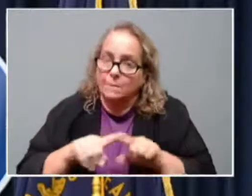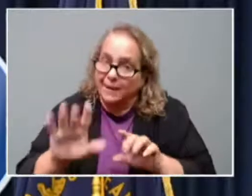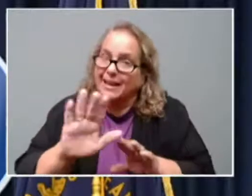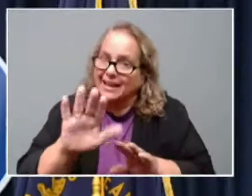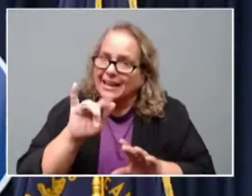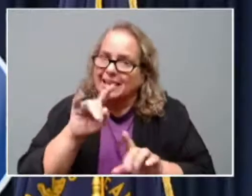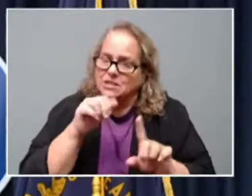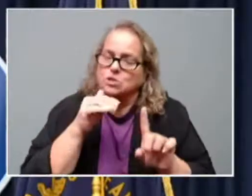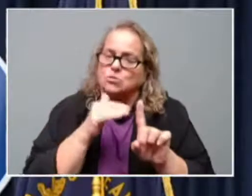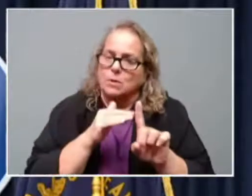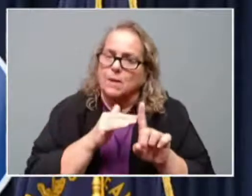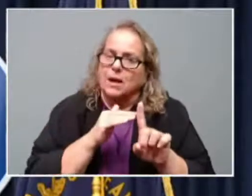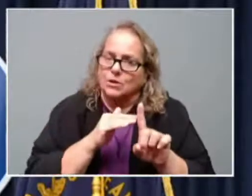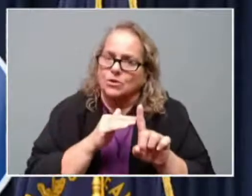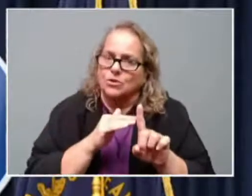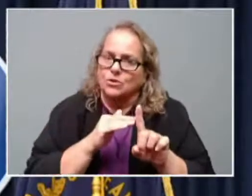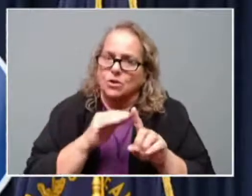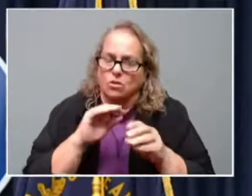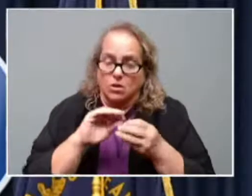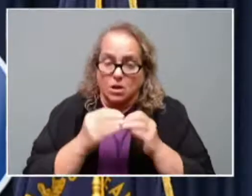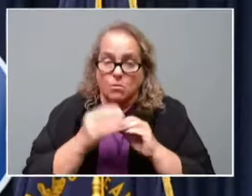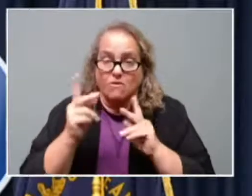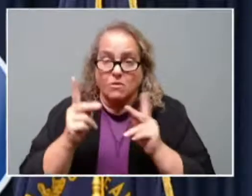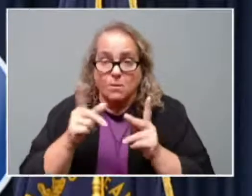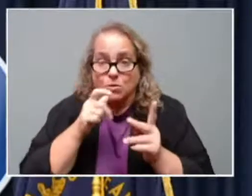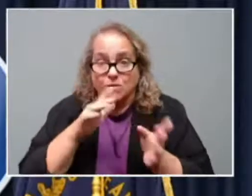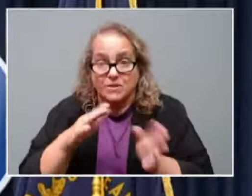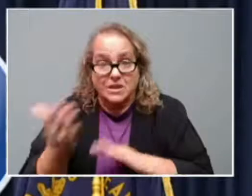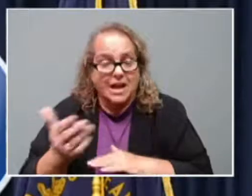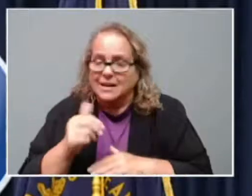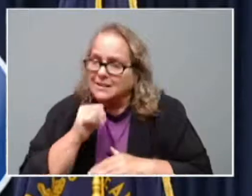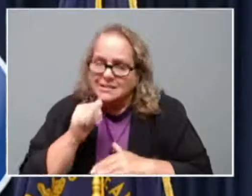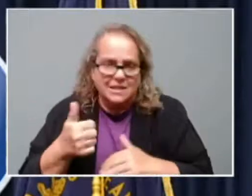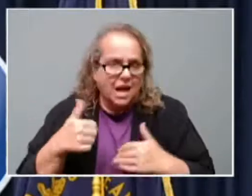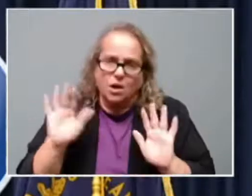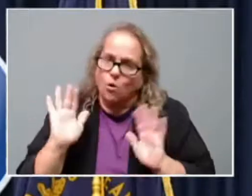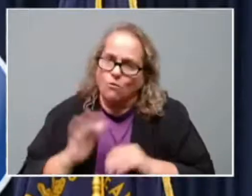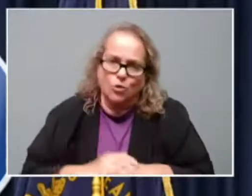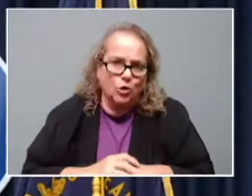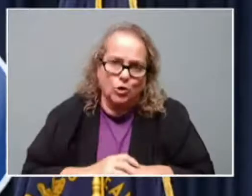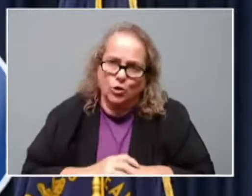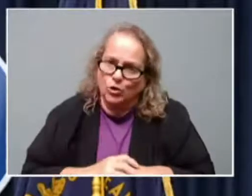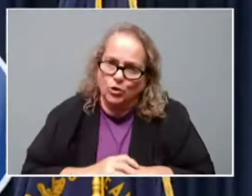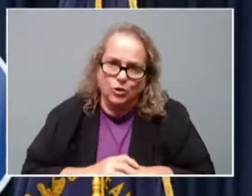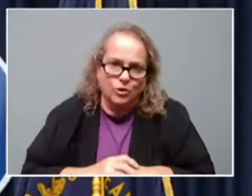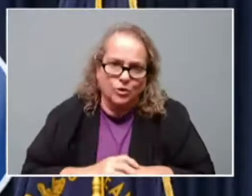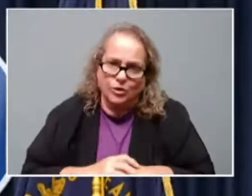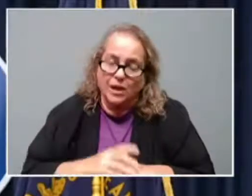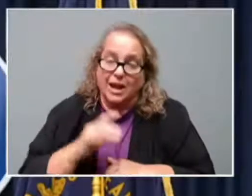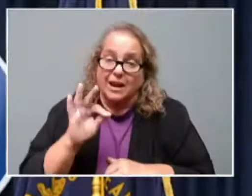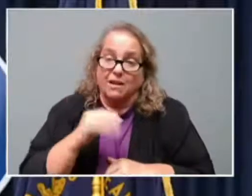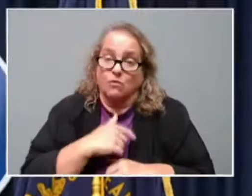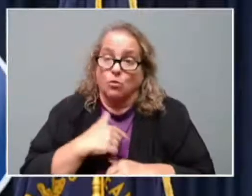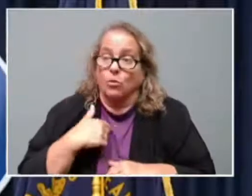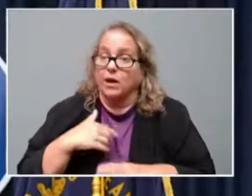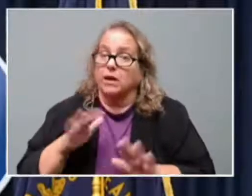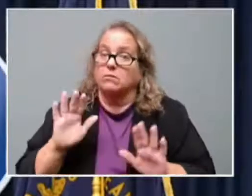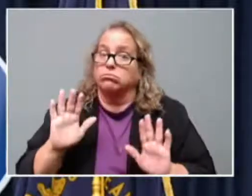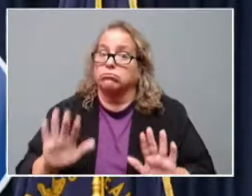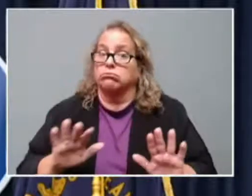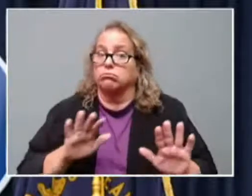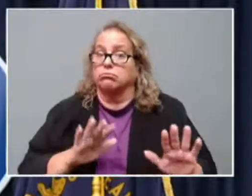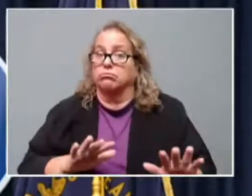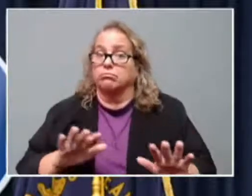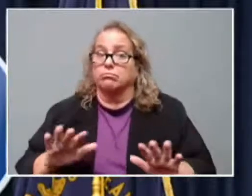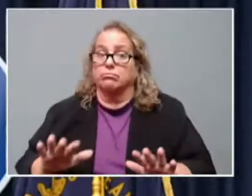of people that we've lost, that it's not over. And if we get lax, we lose more. I mean, the most tragic loss